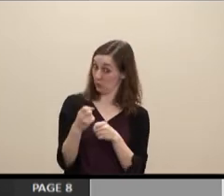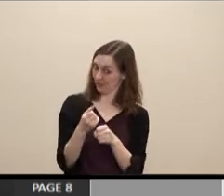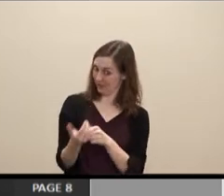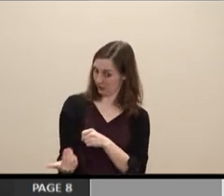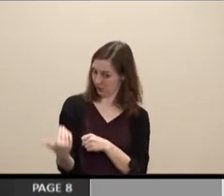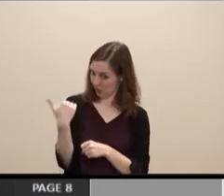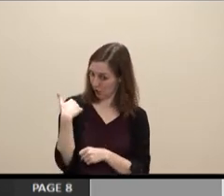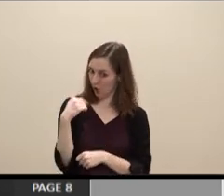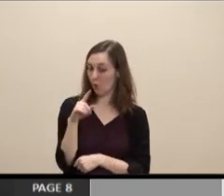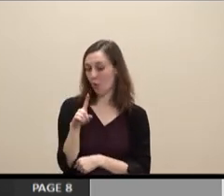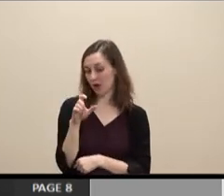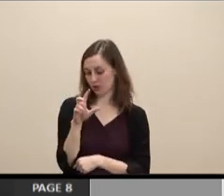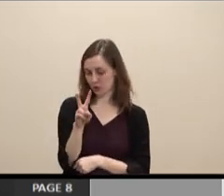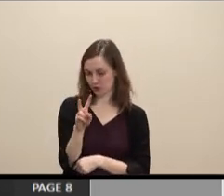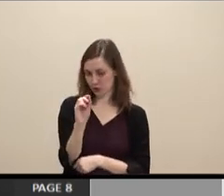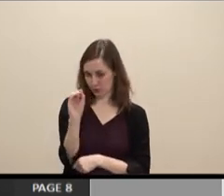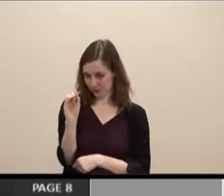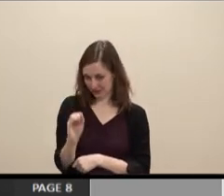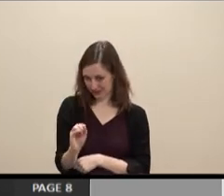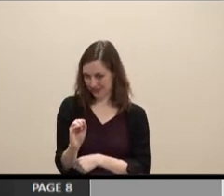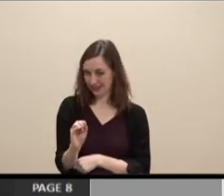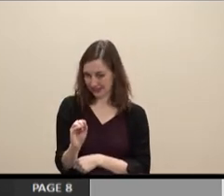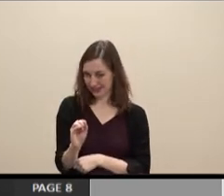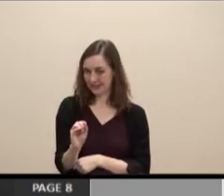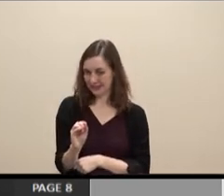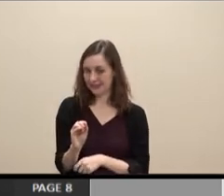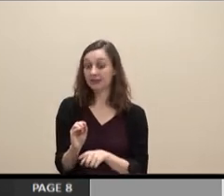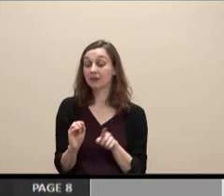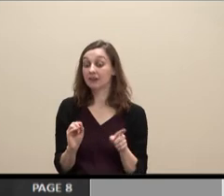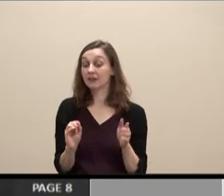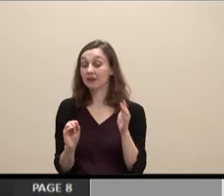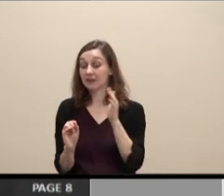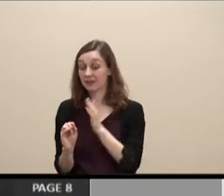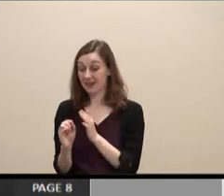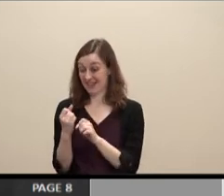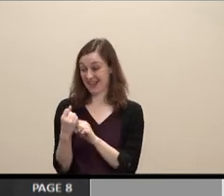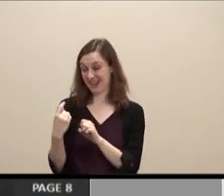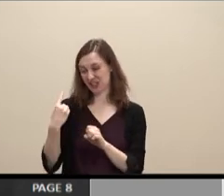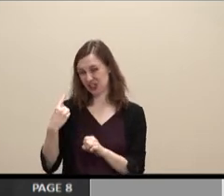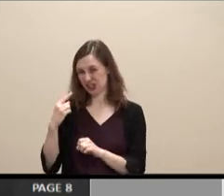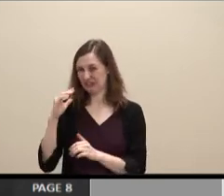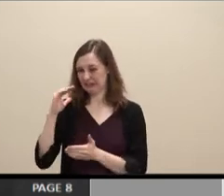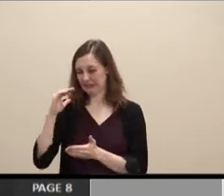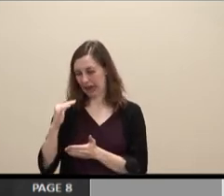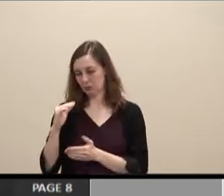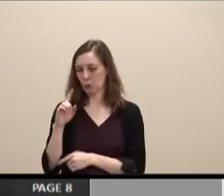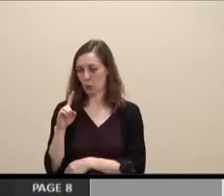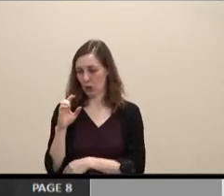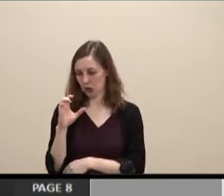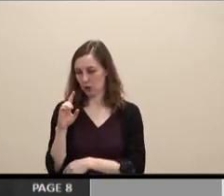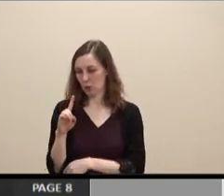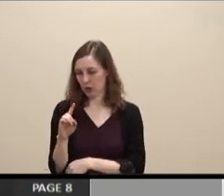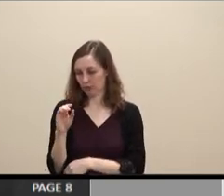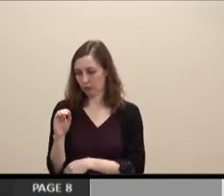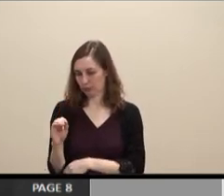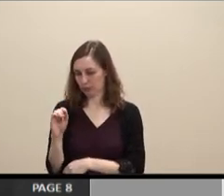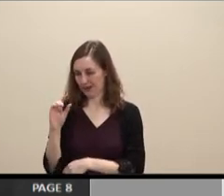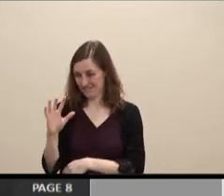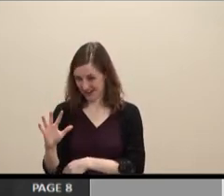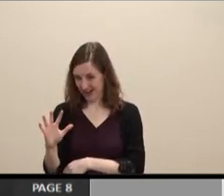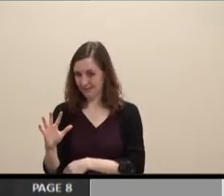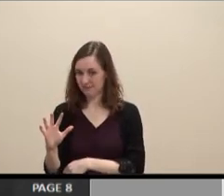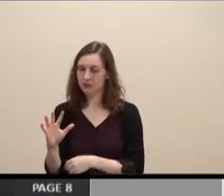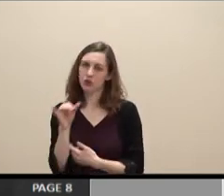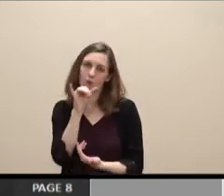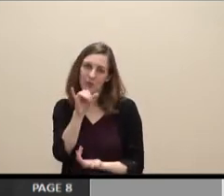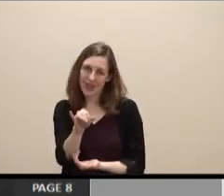almost 103% of the original levy, and then last year, it was down to 101.5%. So that was part of why